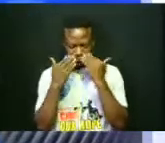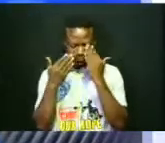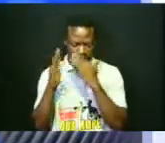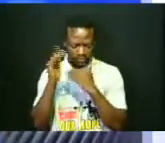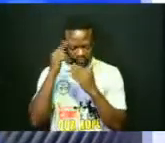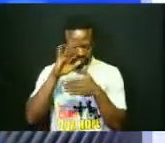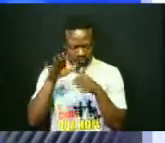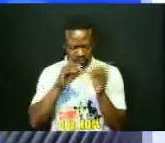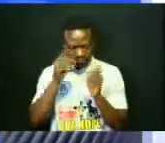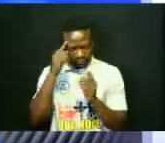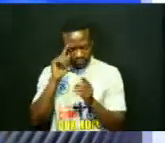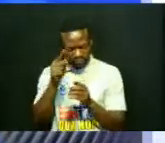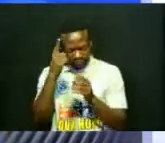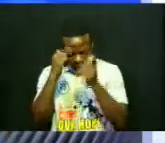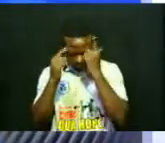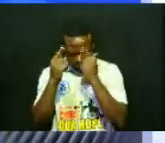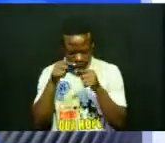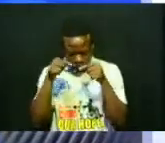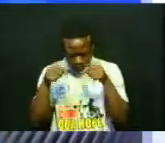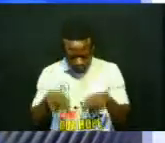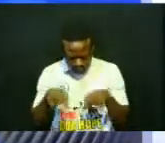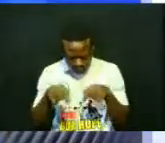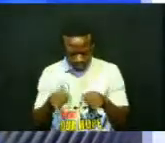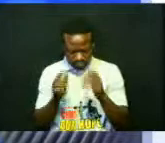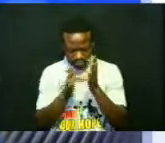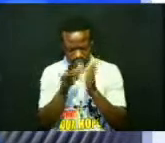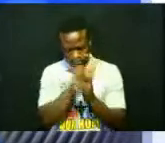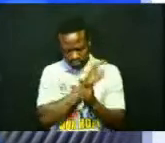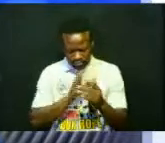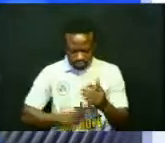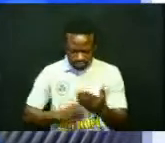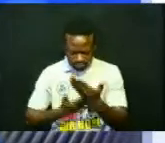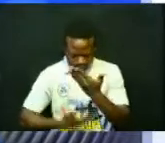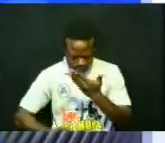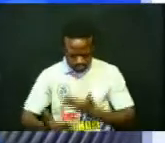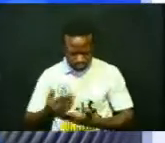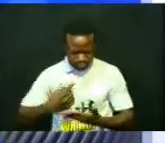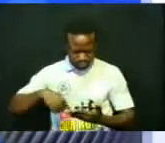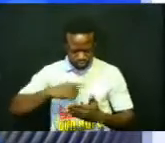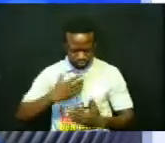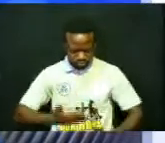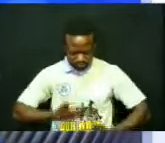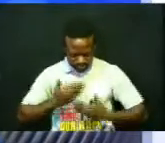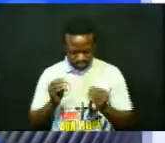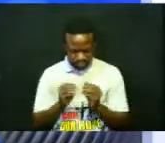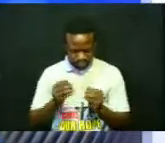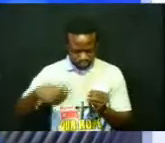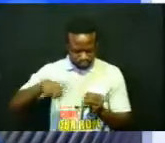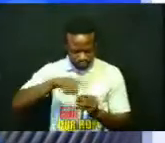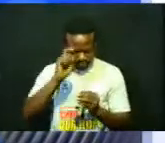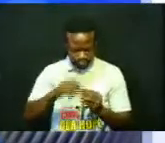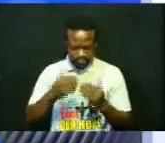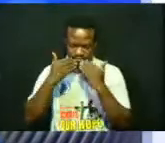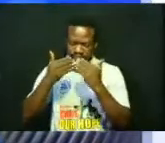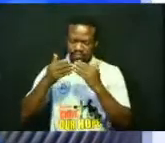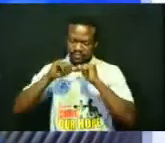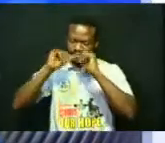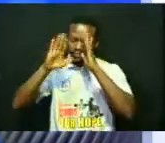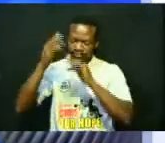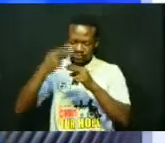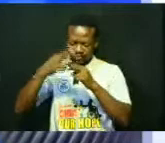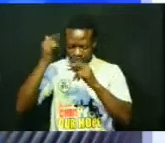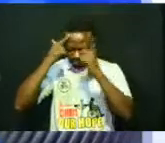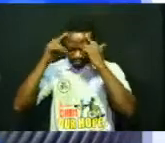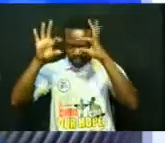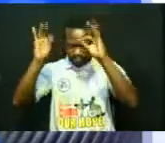de kadurianda. Our cry and our prayer tonight is that, Lord, you will use this broadcast, oh God, Father, to